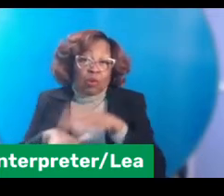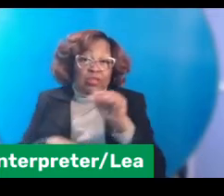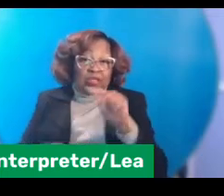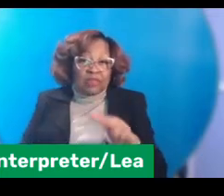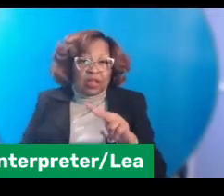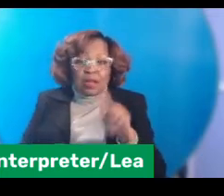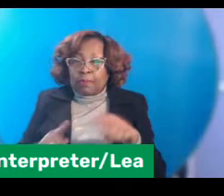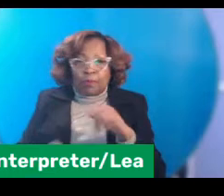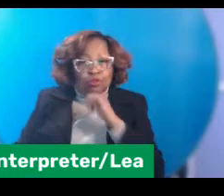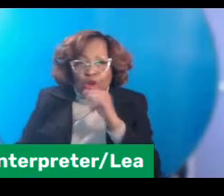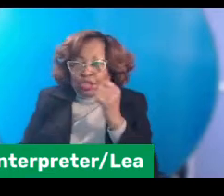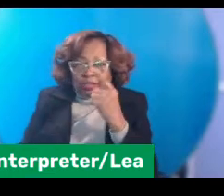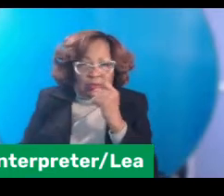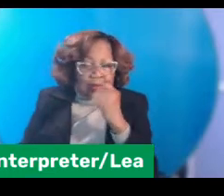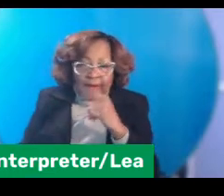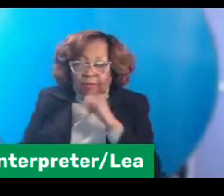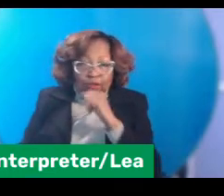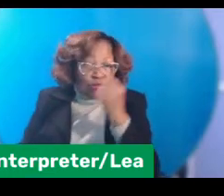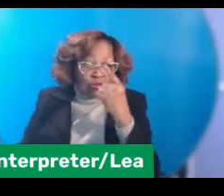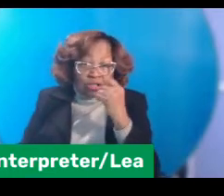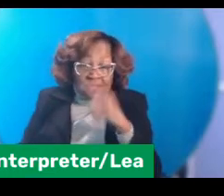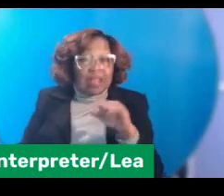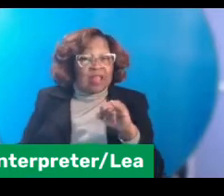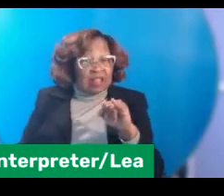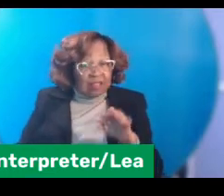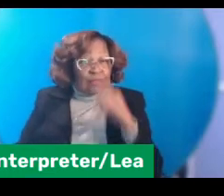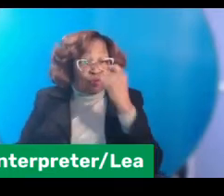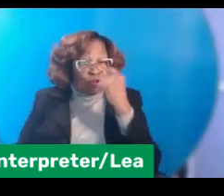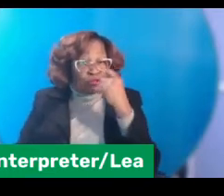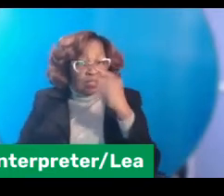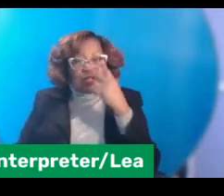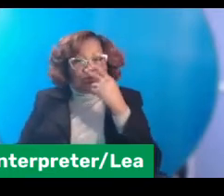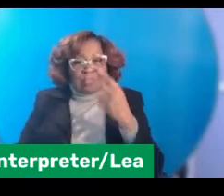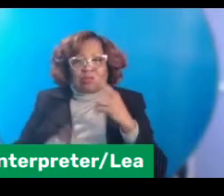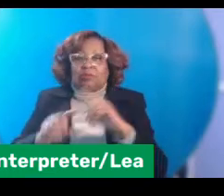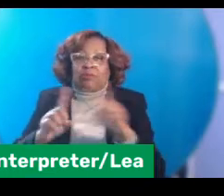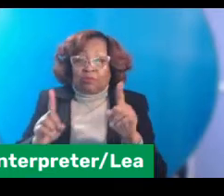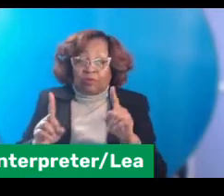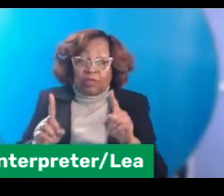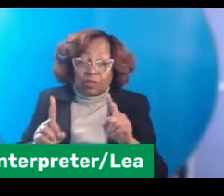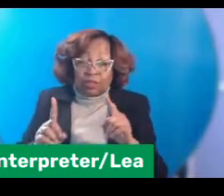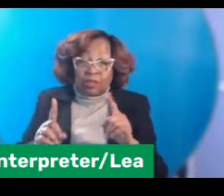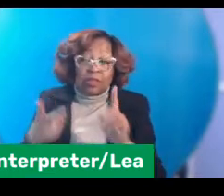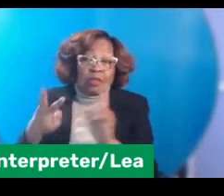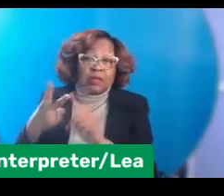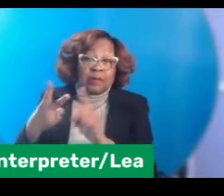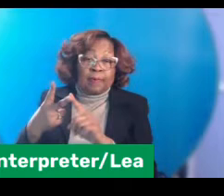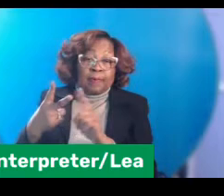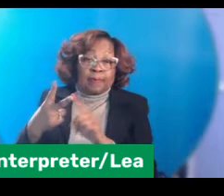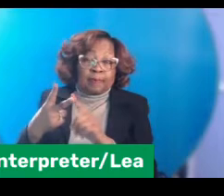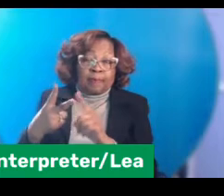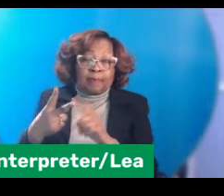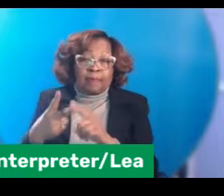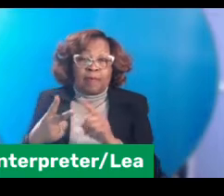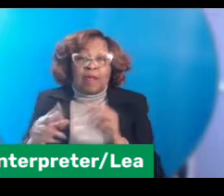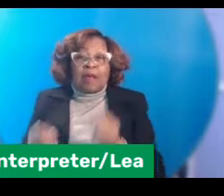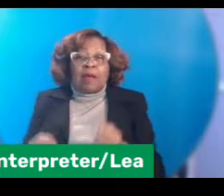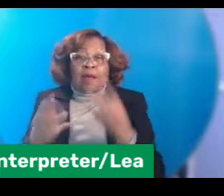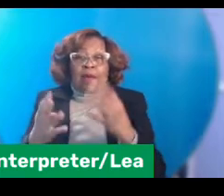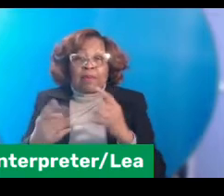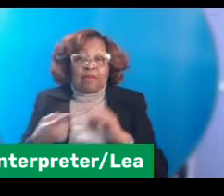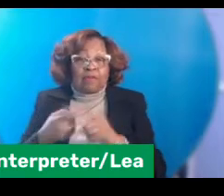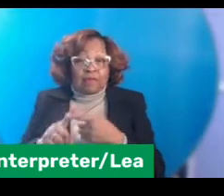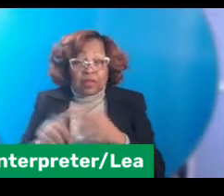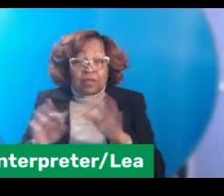don't understand. They don't understand. If you understood, you would see this totally differently. And the second was just how many friends